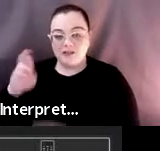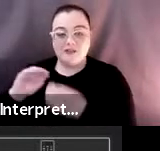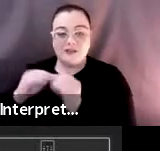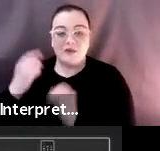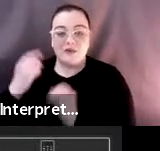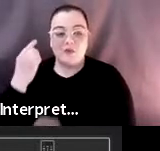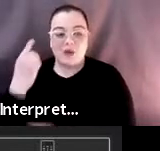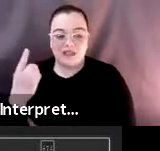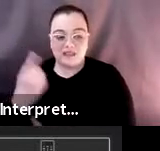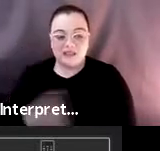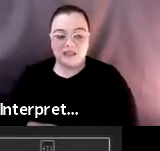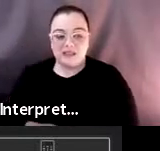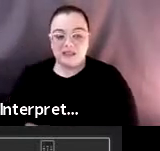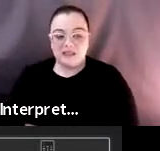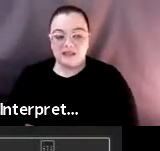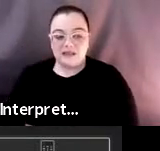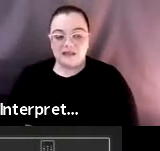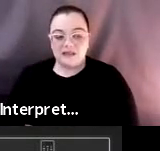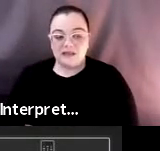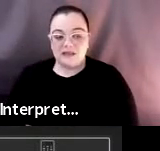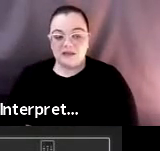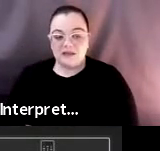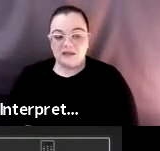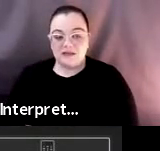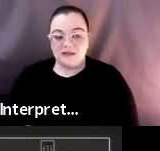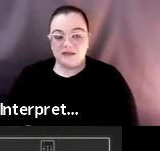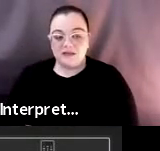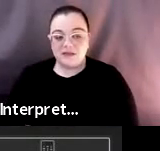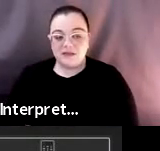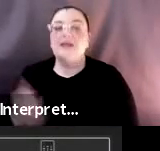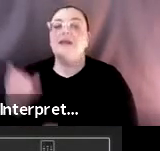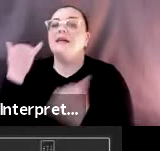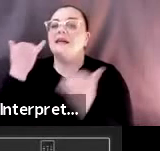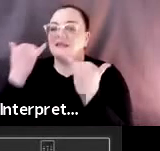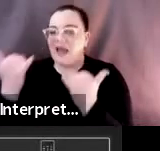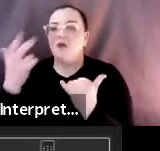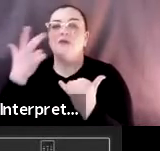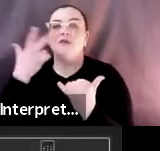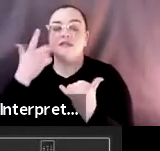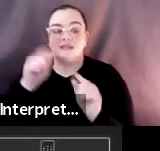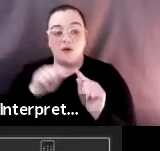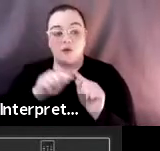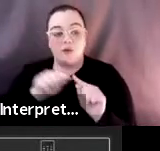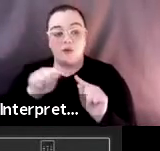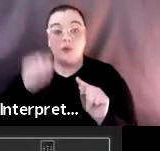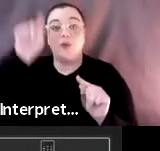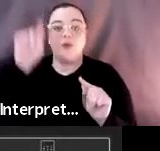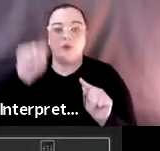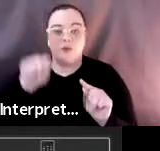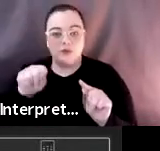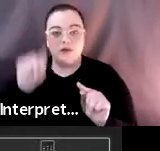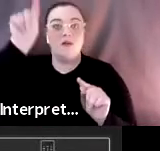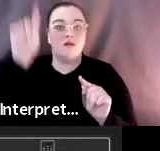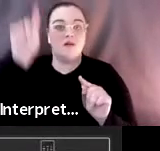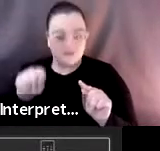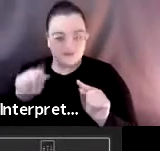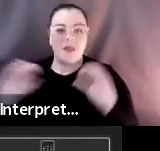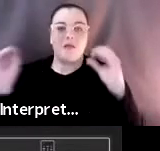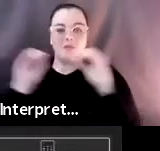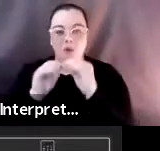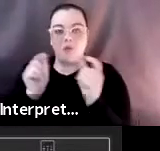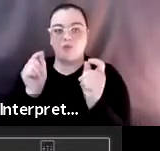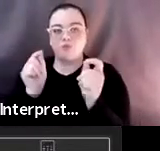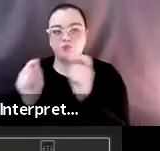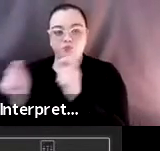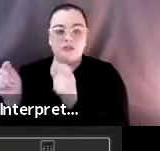when I apply this. And all of a sudden, we've got a nice little spike here, and this is a significantly more modified version